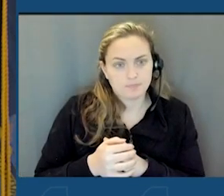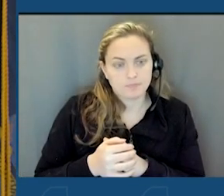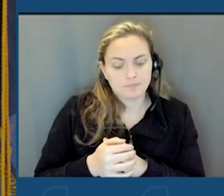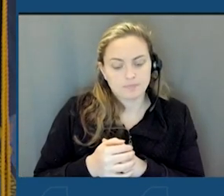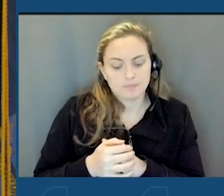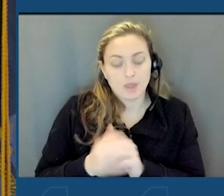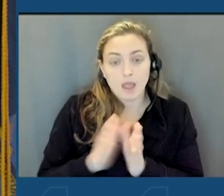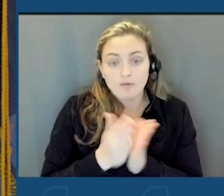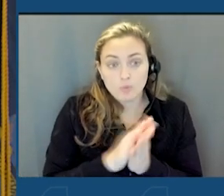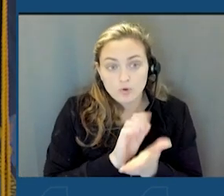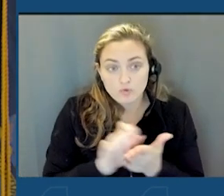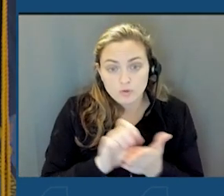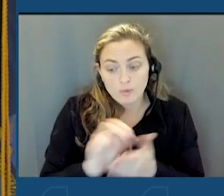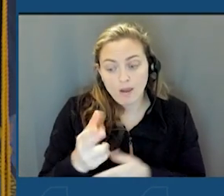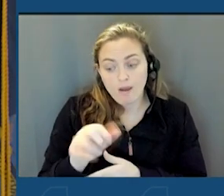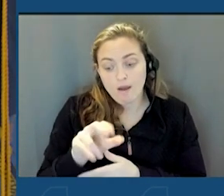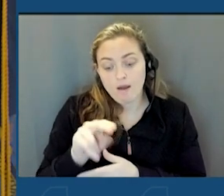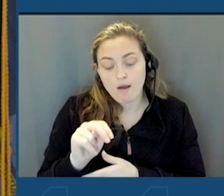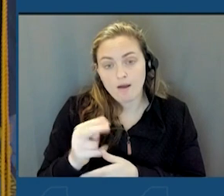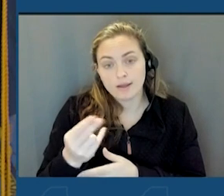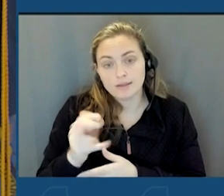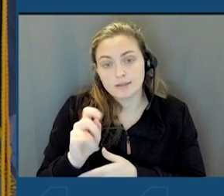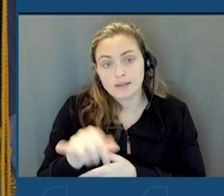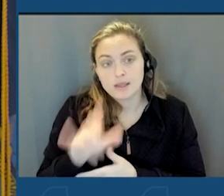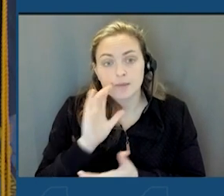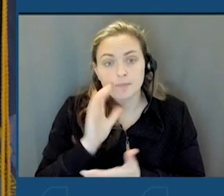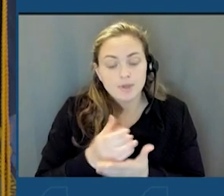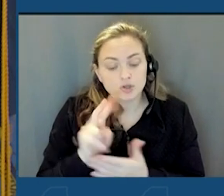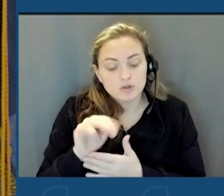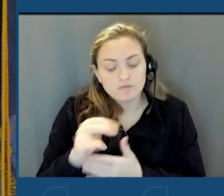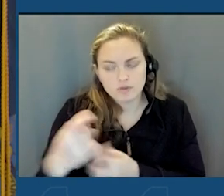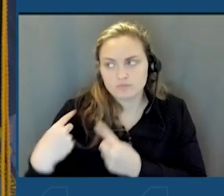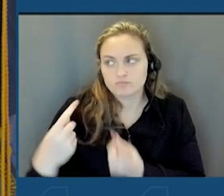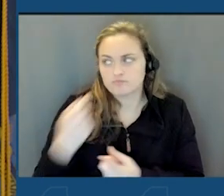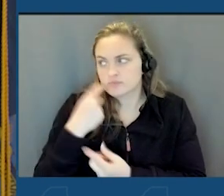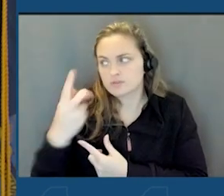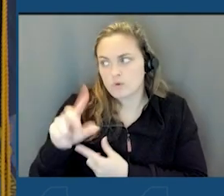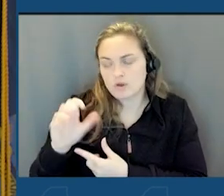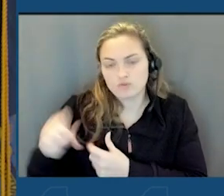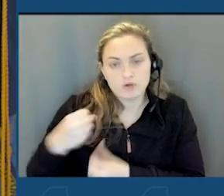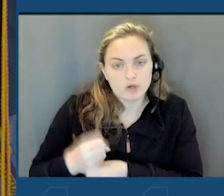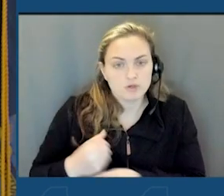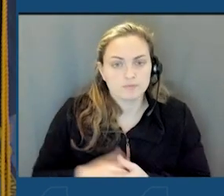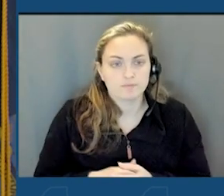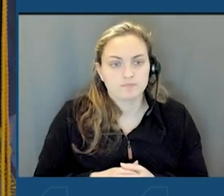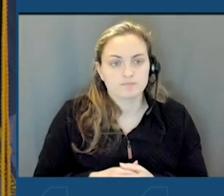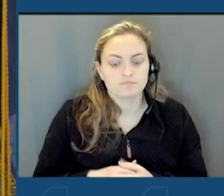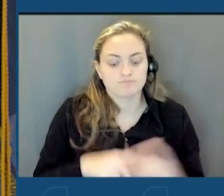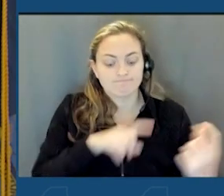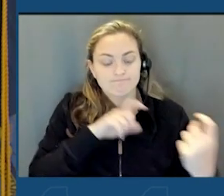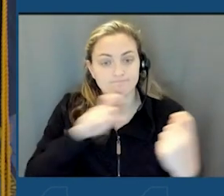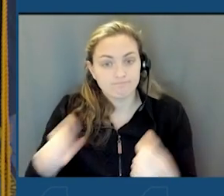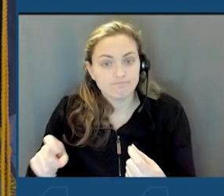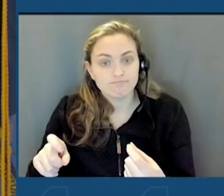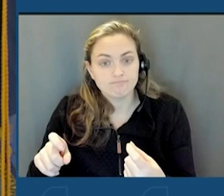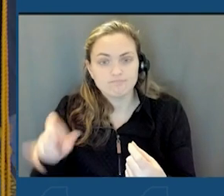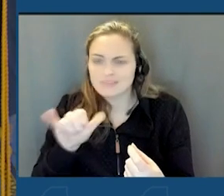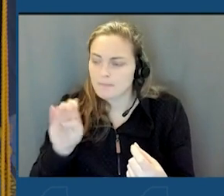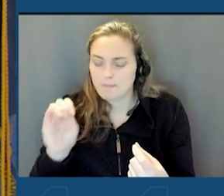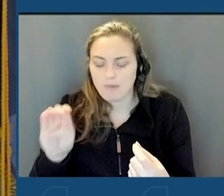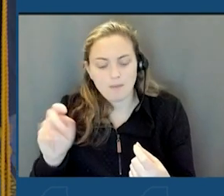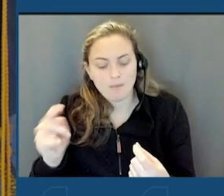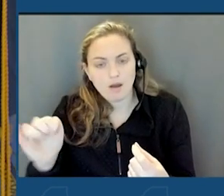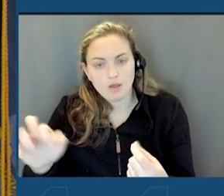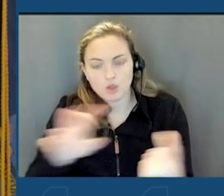by Hans Hankey of pictures of the village over the last 100 years. I give it to them like I gave to Bob Coughlin